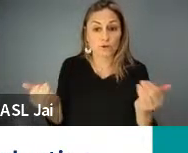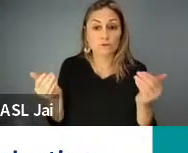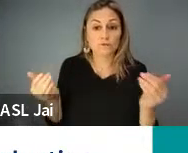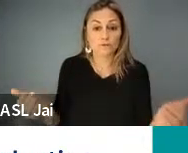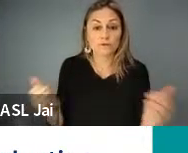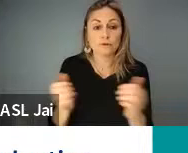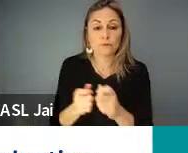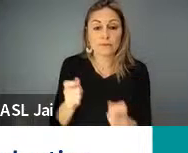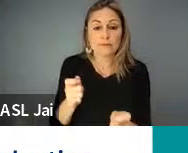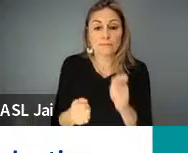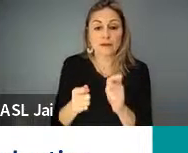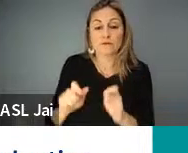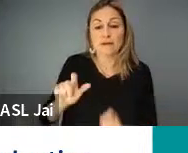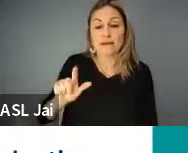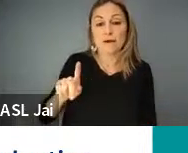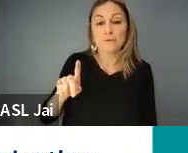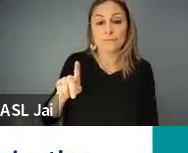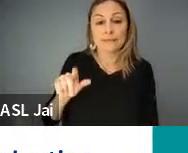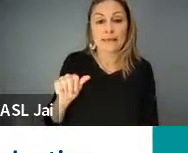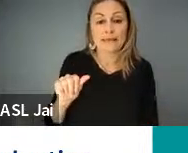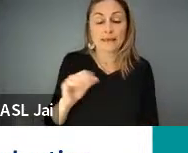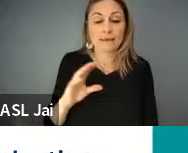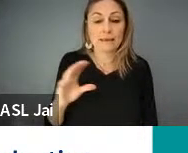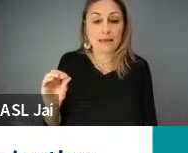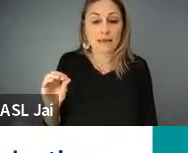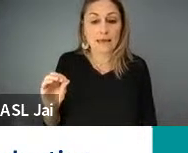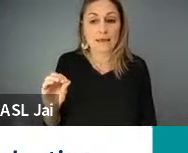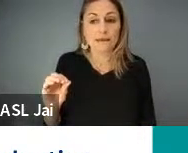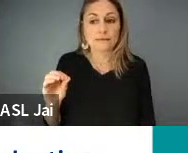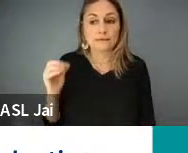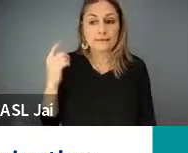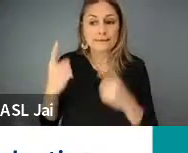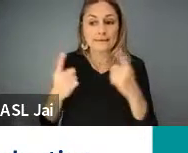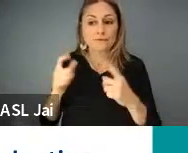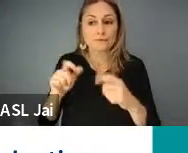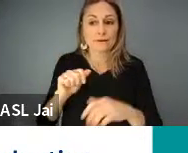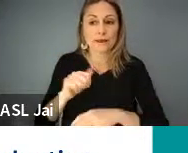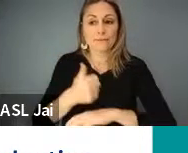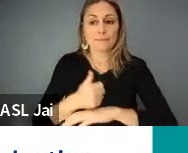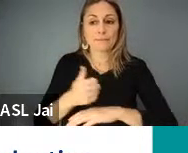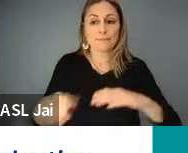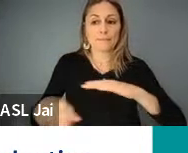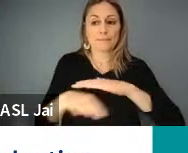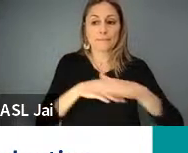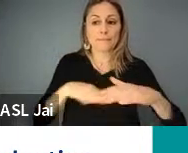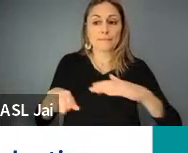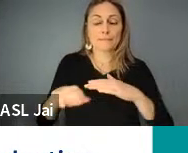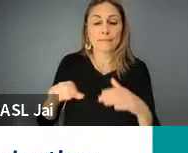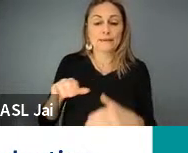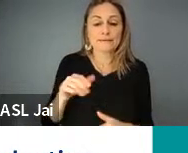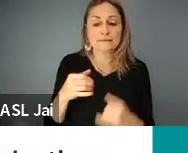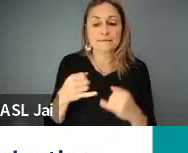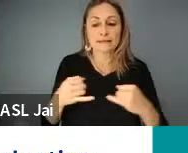modified LPA, as well as considering a baseline, what we call a no-build alternative.